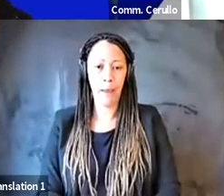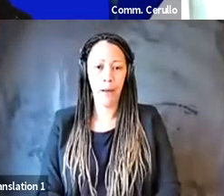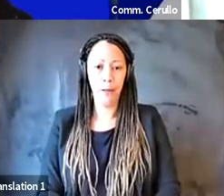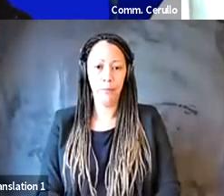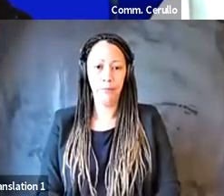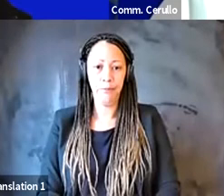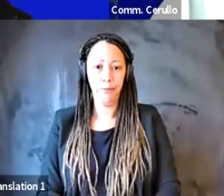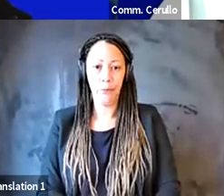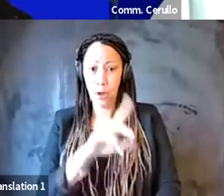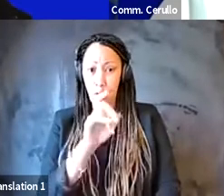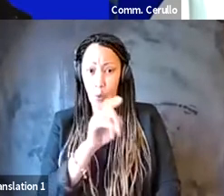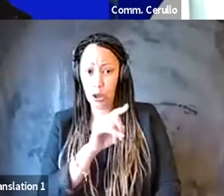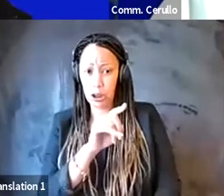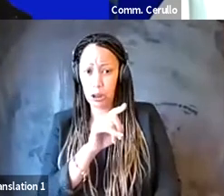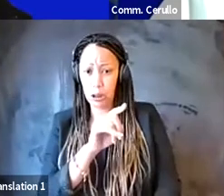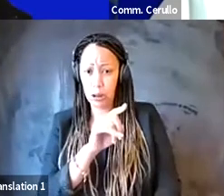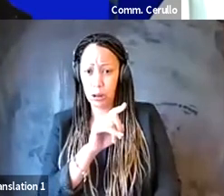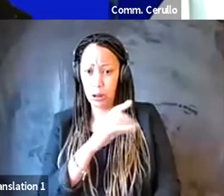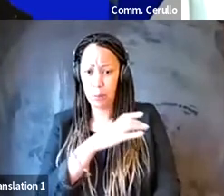Is that your questioning, Commissioner?